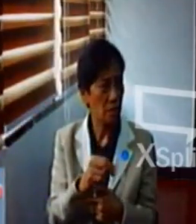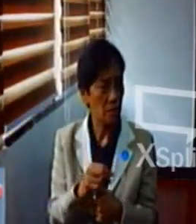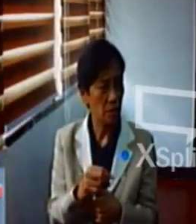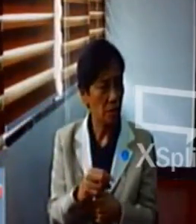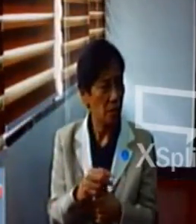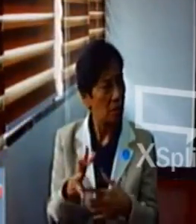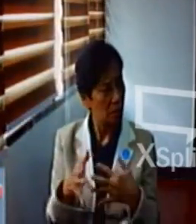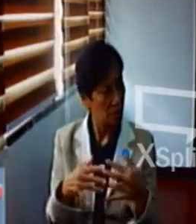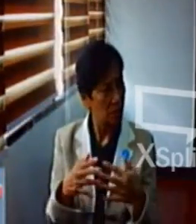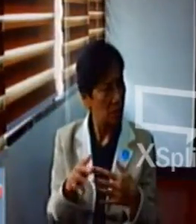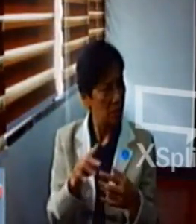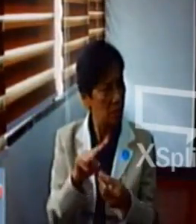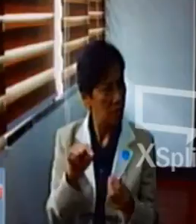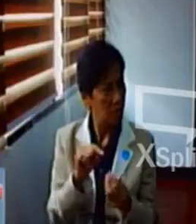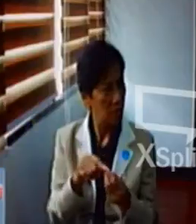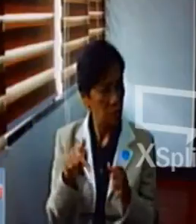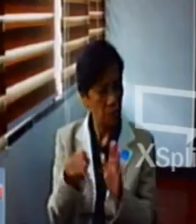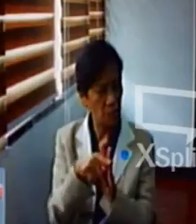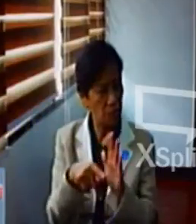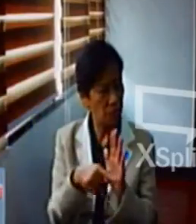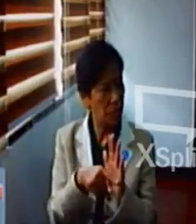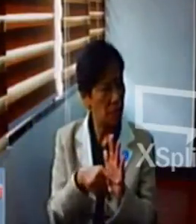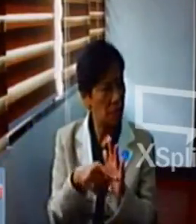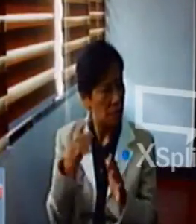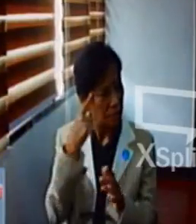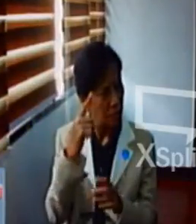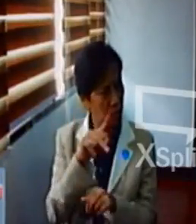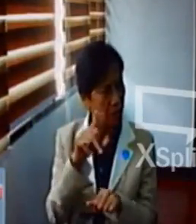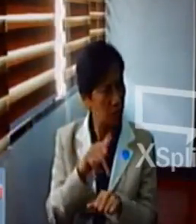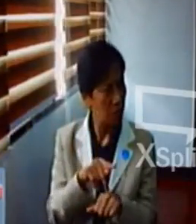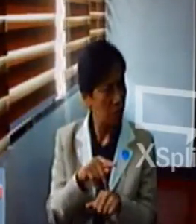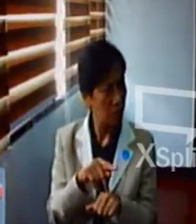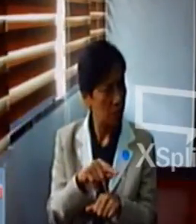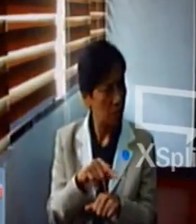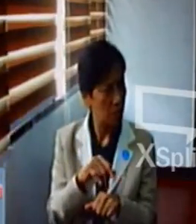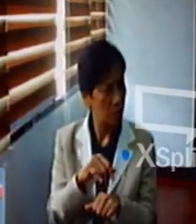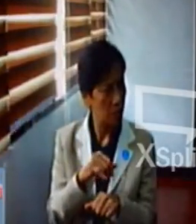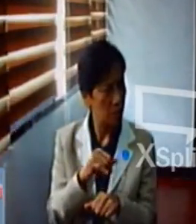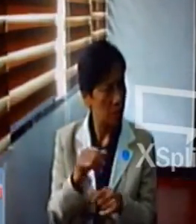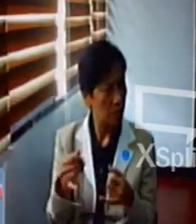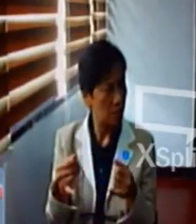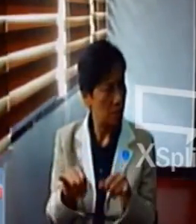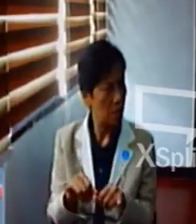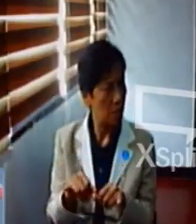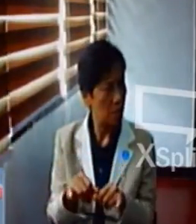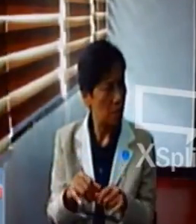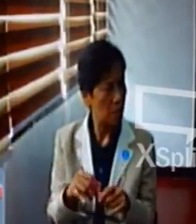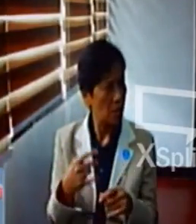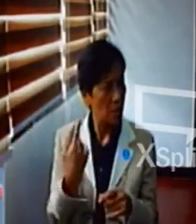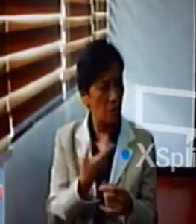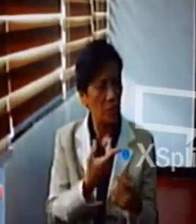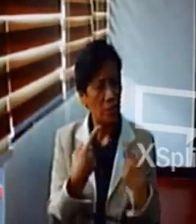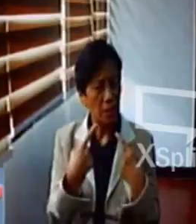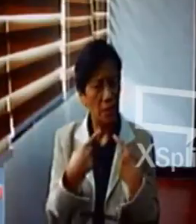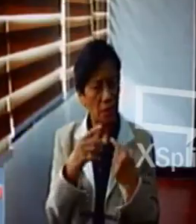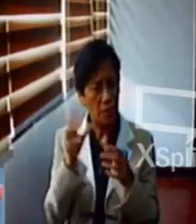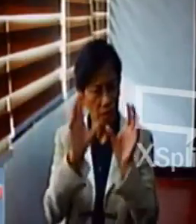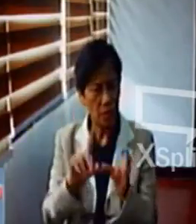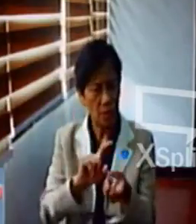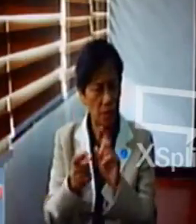although in terms of policy, I think the Philippines is an issue because we do have a climate change act. So